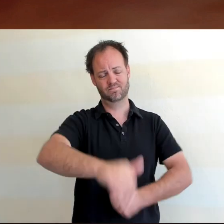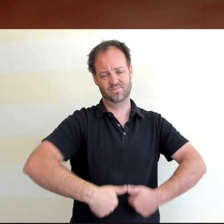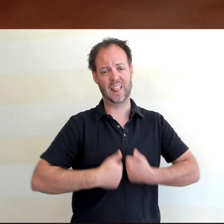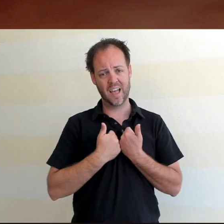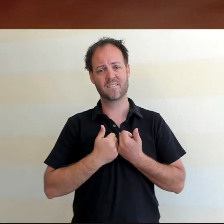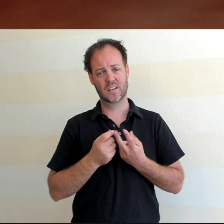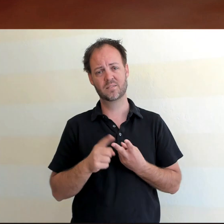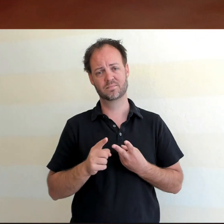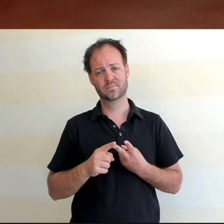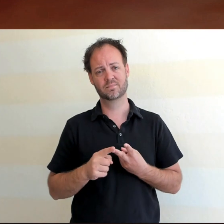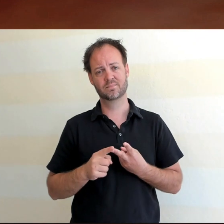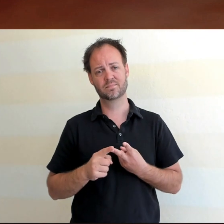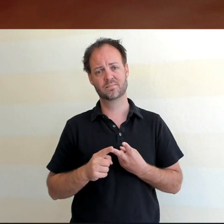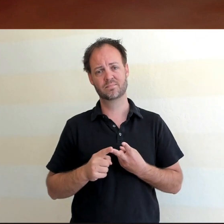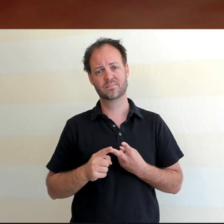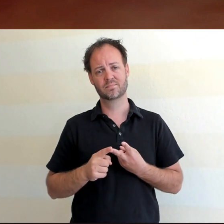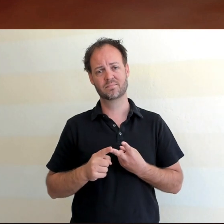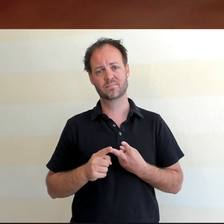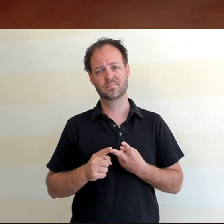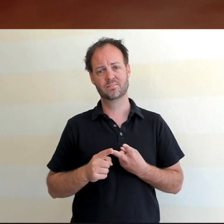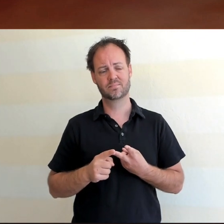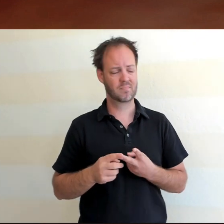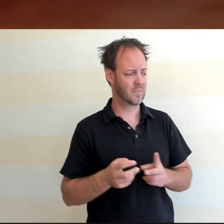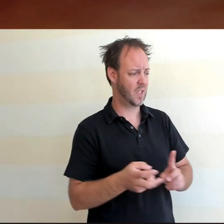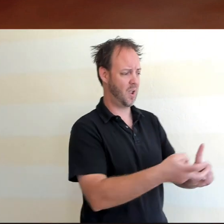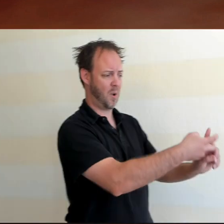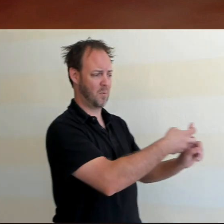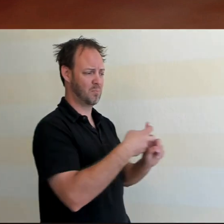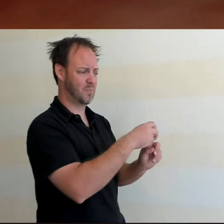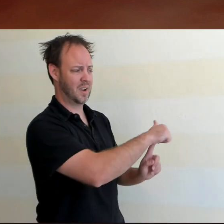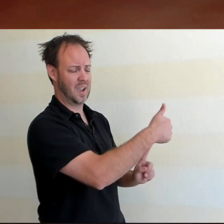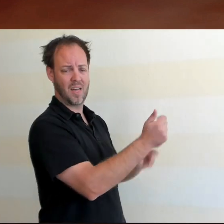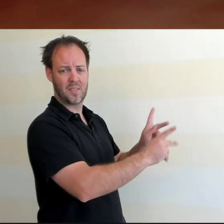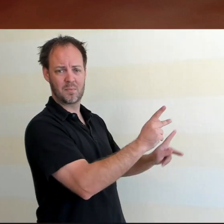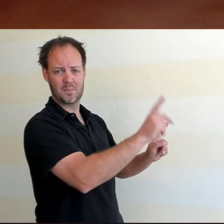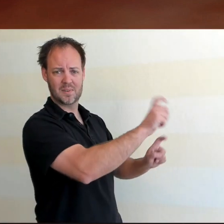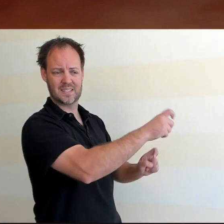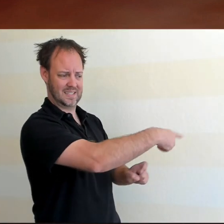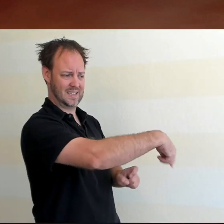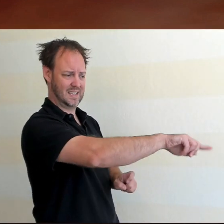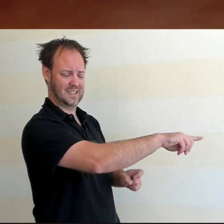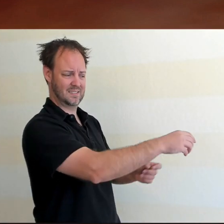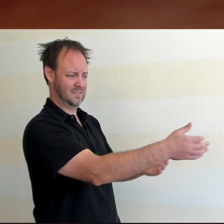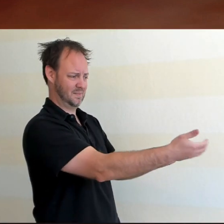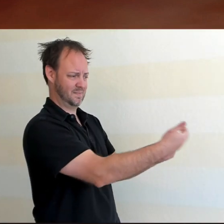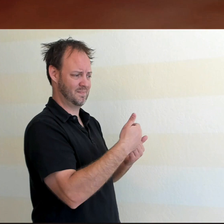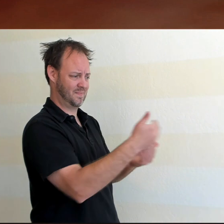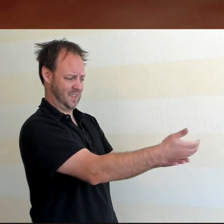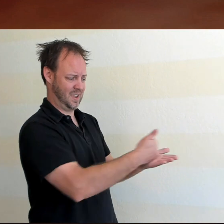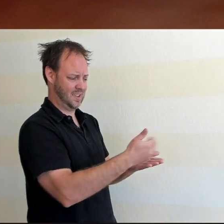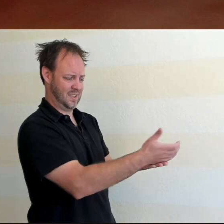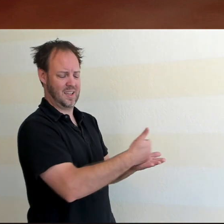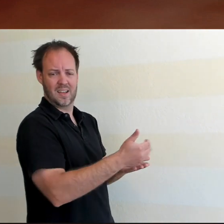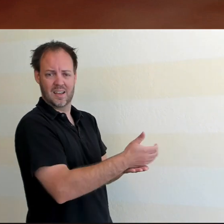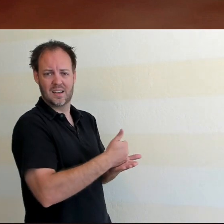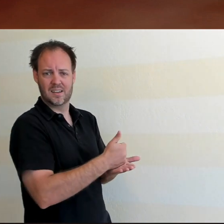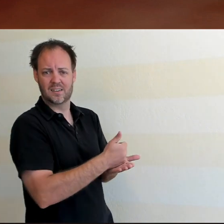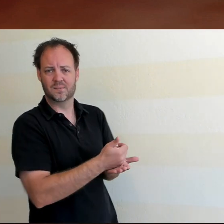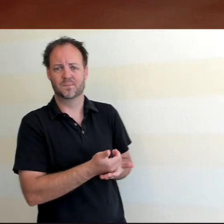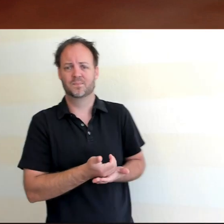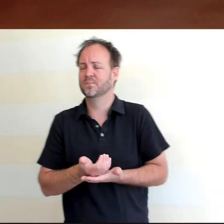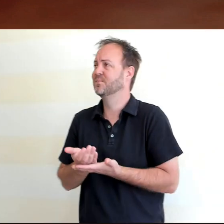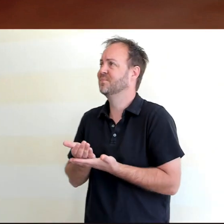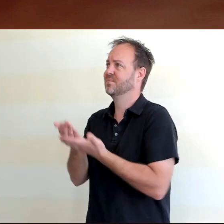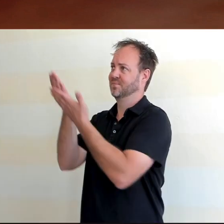life, you bring others' needs before them, before the Lord, as if they are your needs as